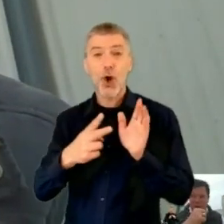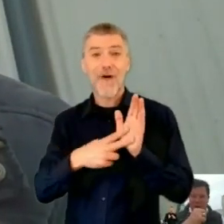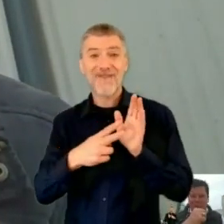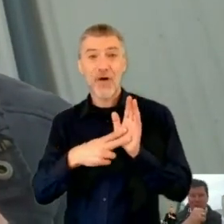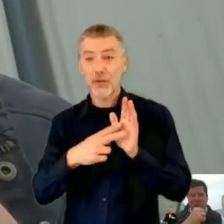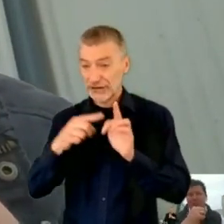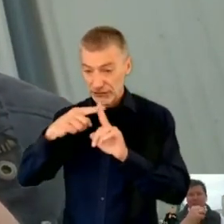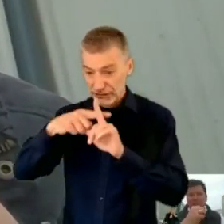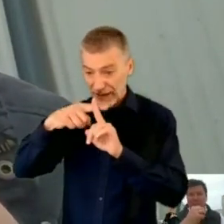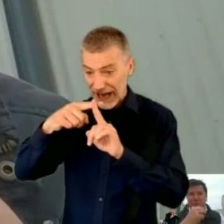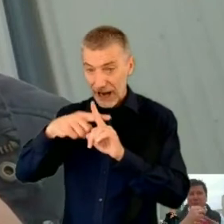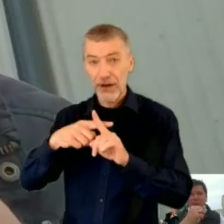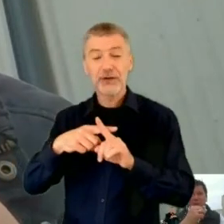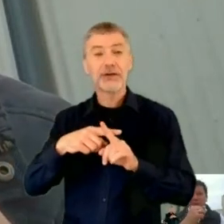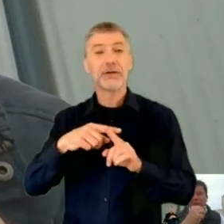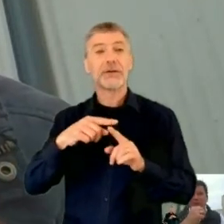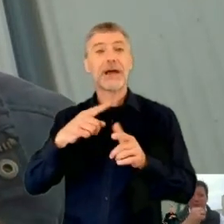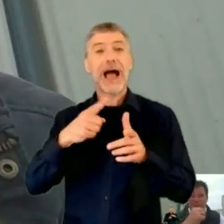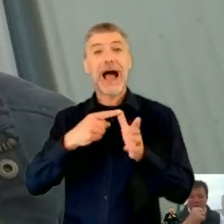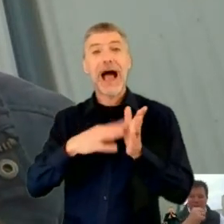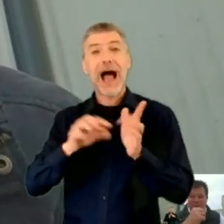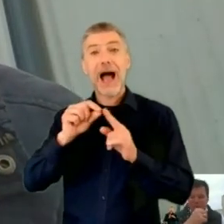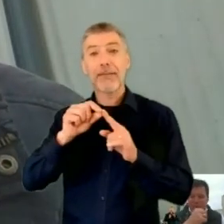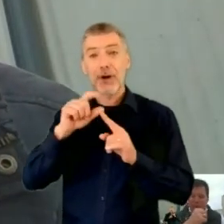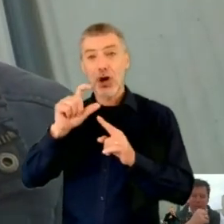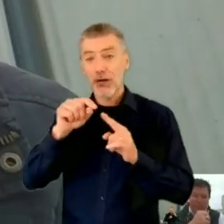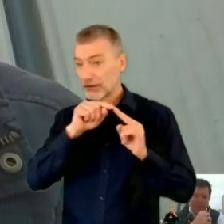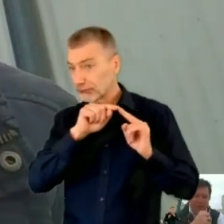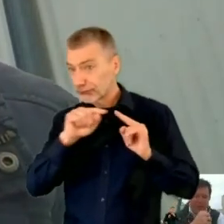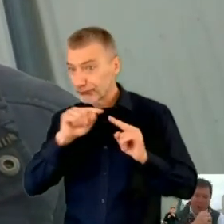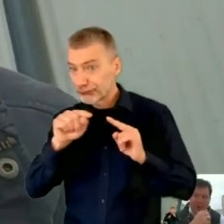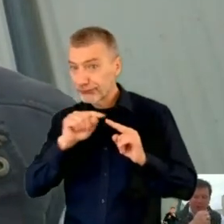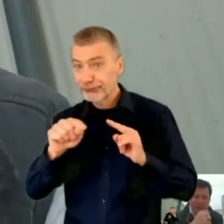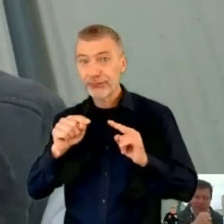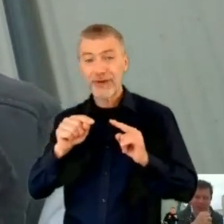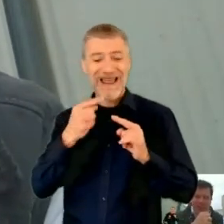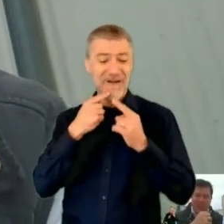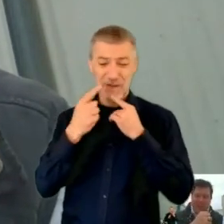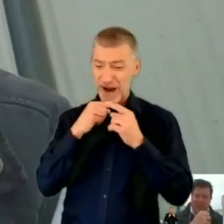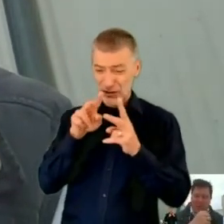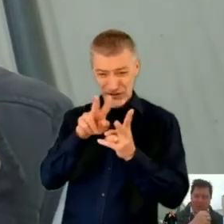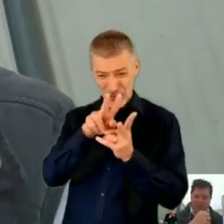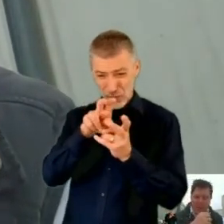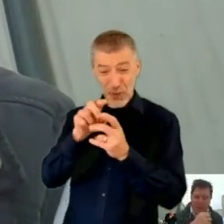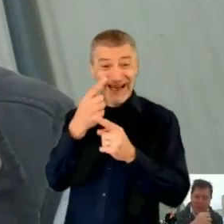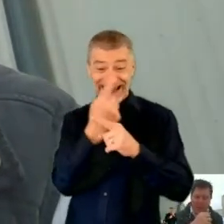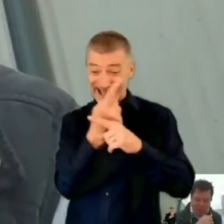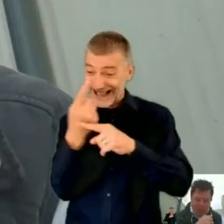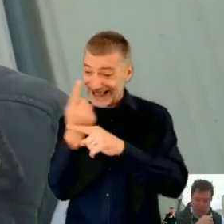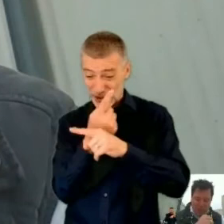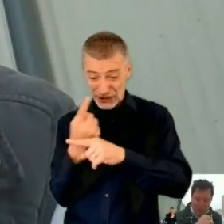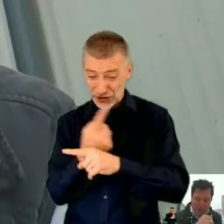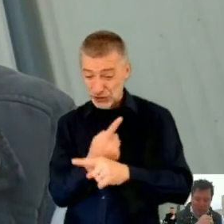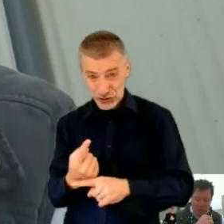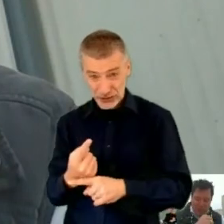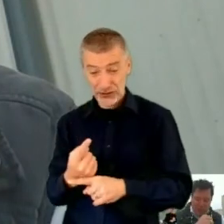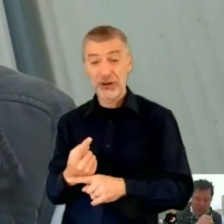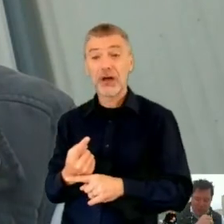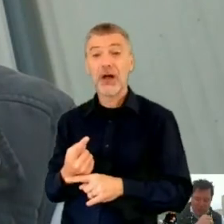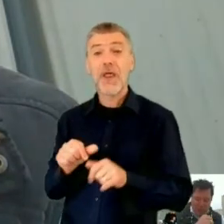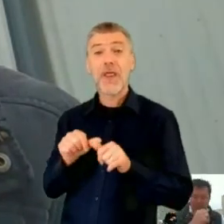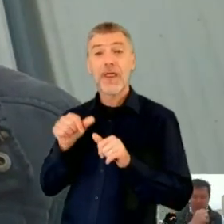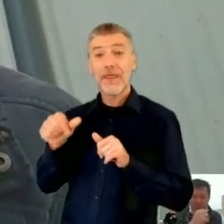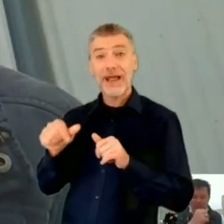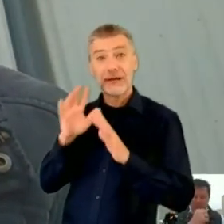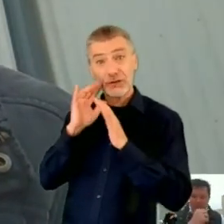drawing out of them. There's just a phenomenal amount of data that comes off the plane, and then our engineers analyze between every flight, not just, of course, to make sure that every flight is